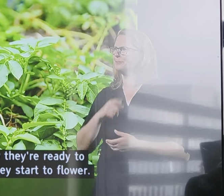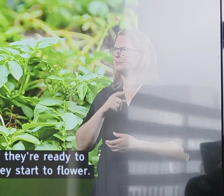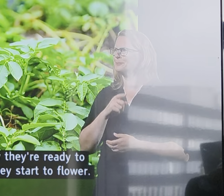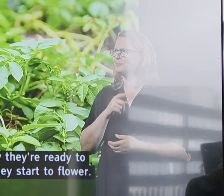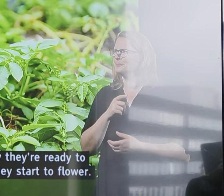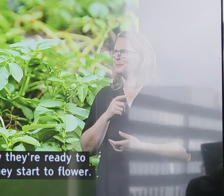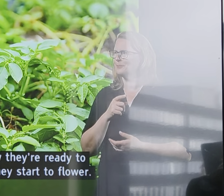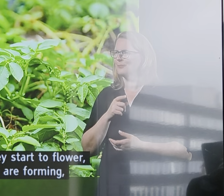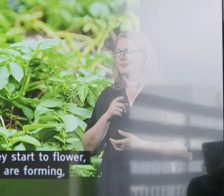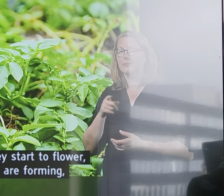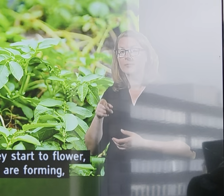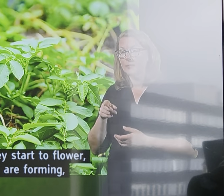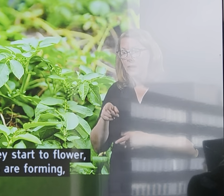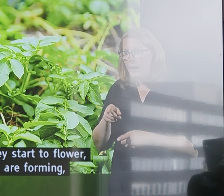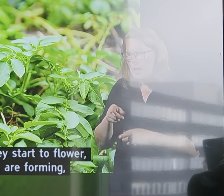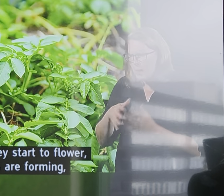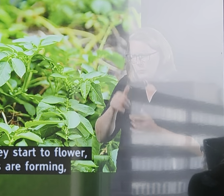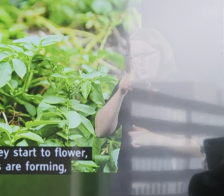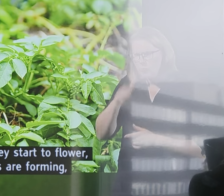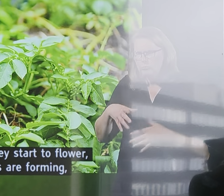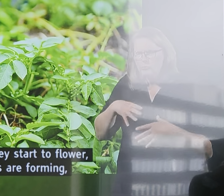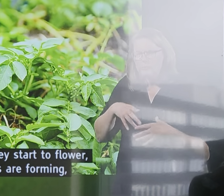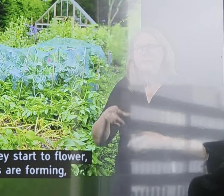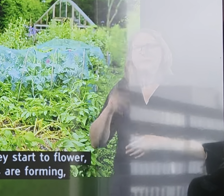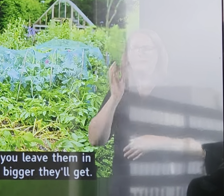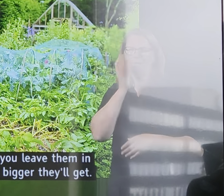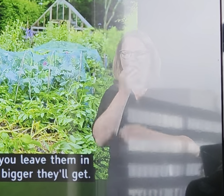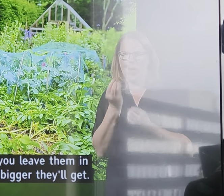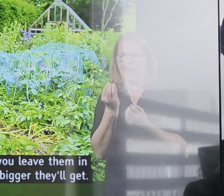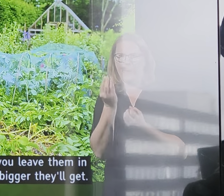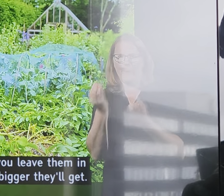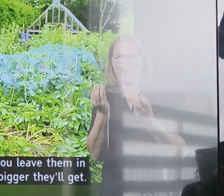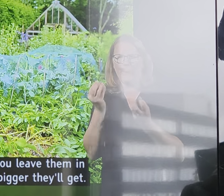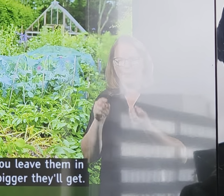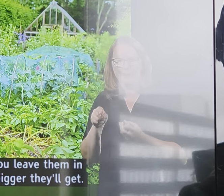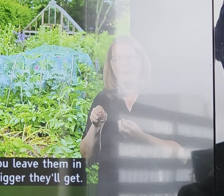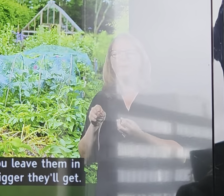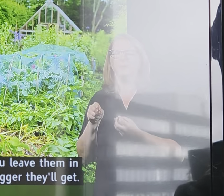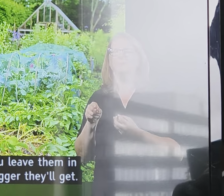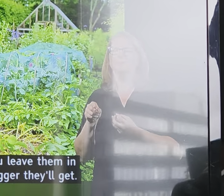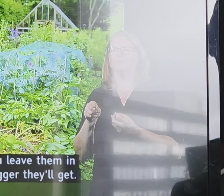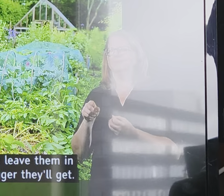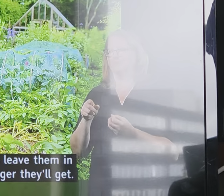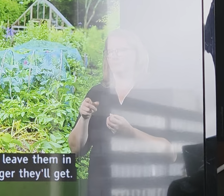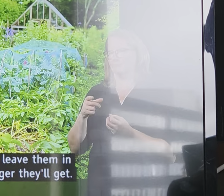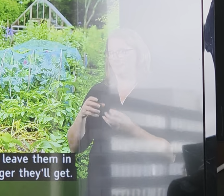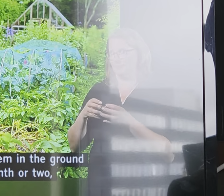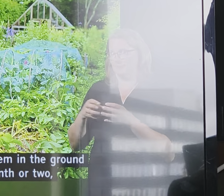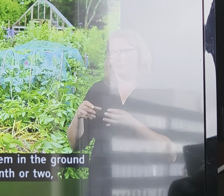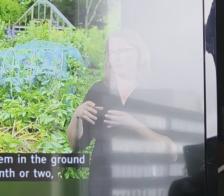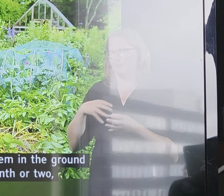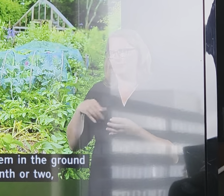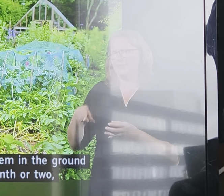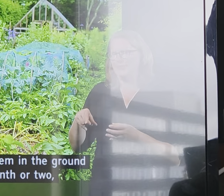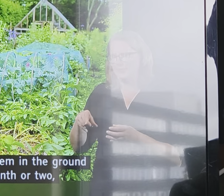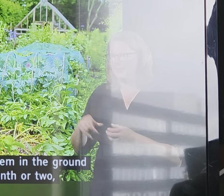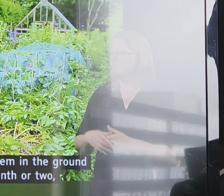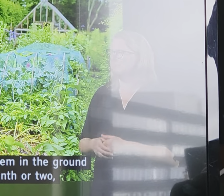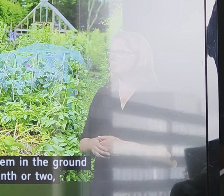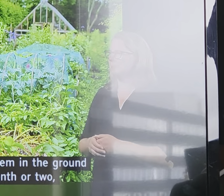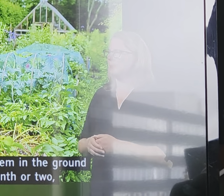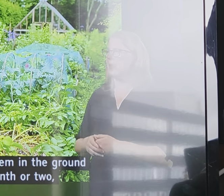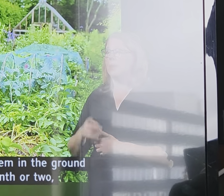when they start to flower. As soon as they start to flower, the tubers are forming, and the longer you leave them in the ground, the bigger they'll get. And you can leave them